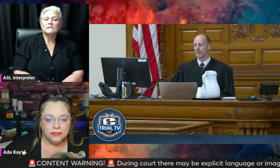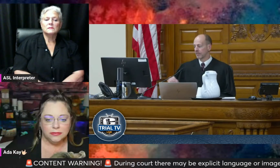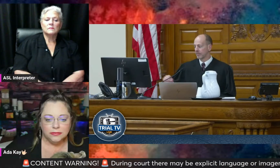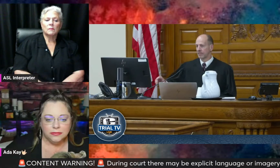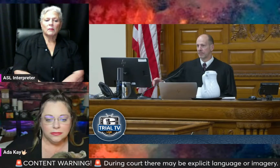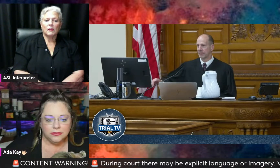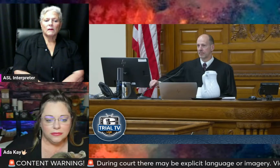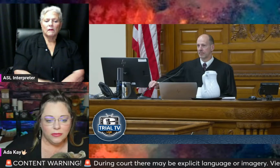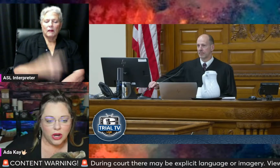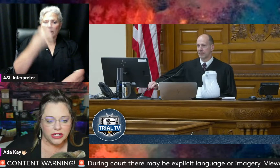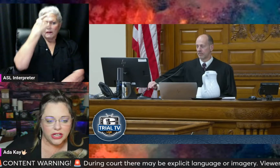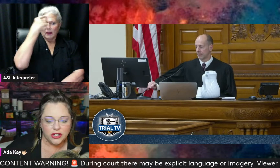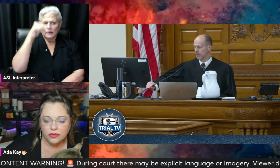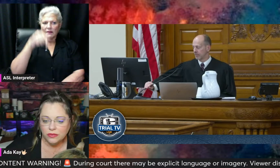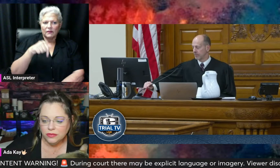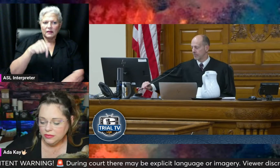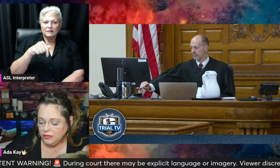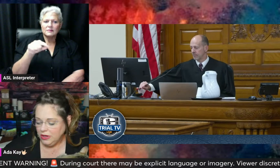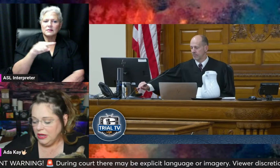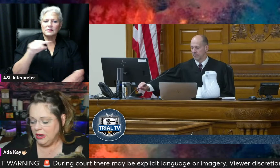And I think this is Zoom.